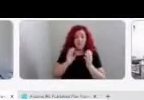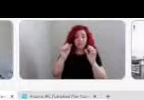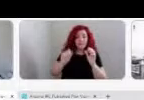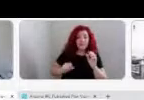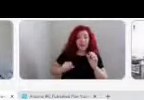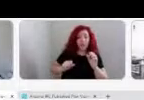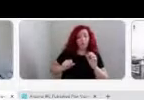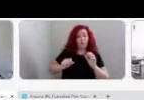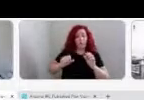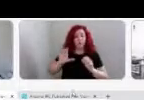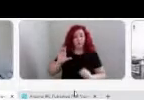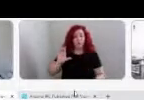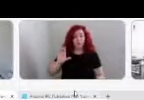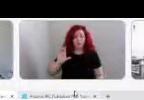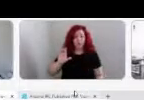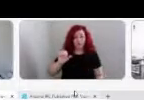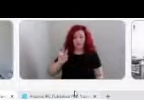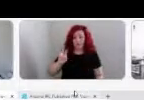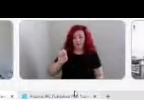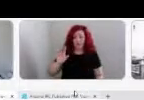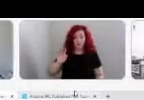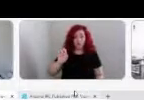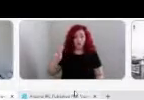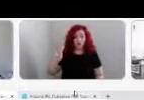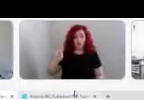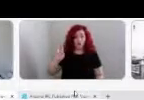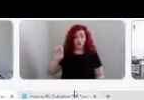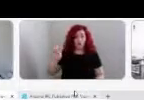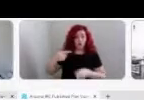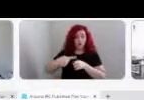of cape creek road and tatum boulevard